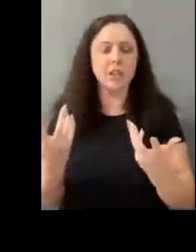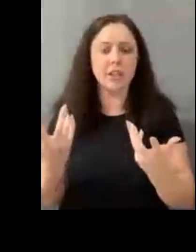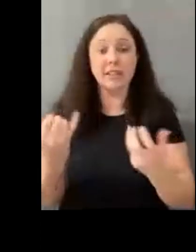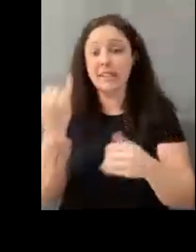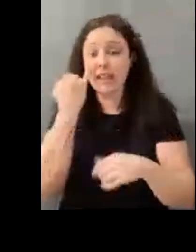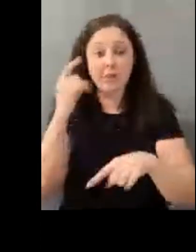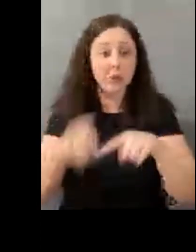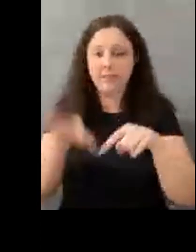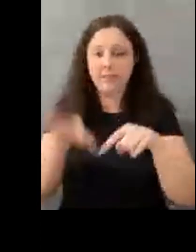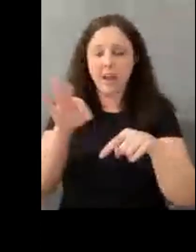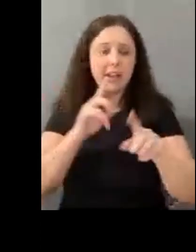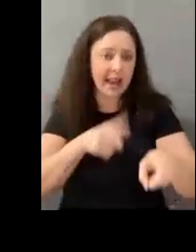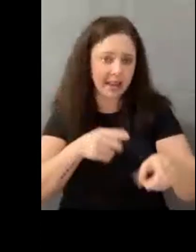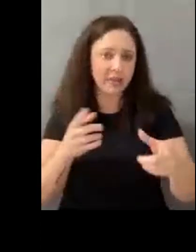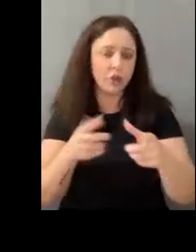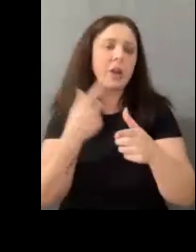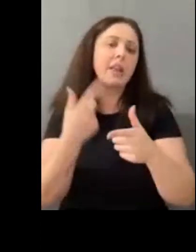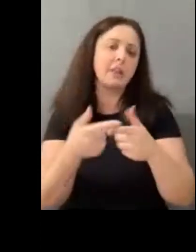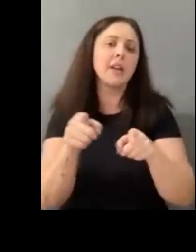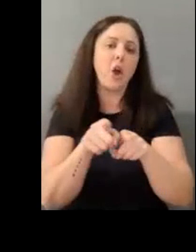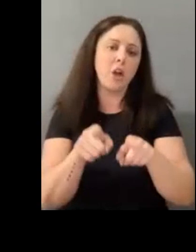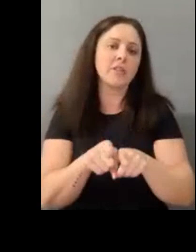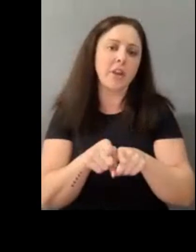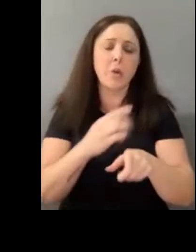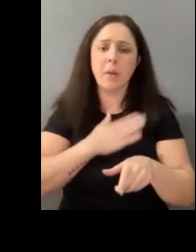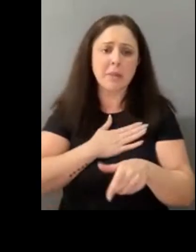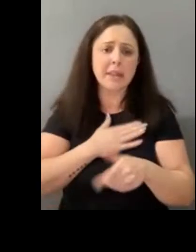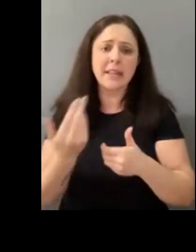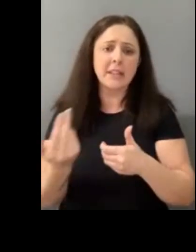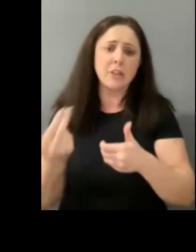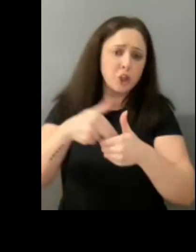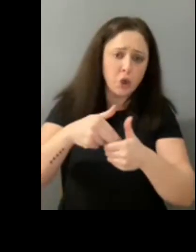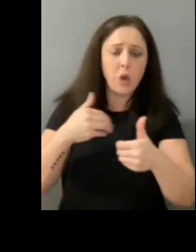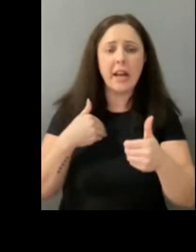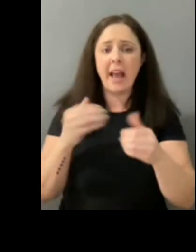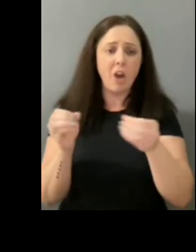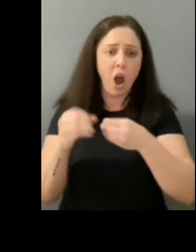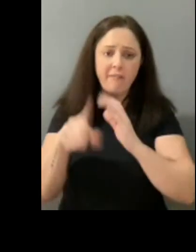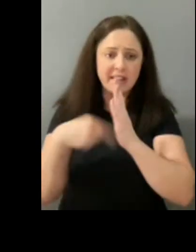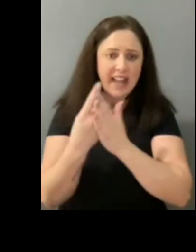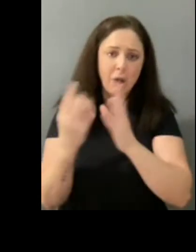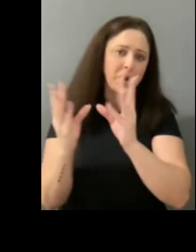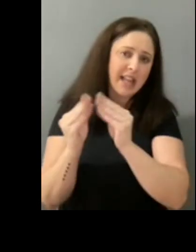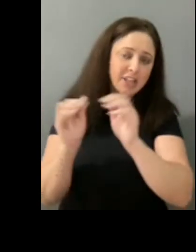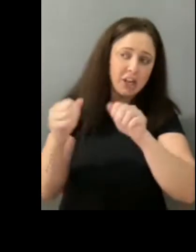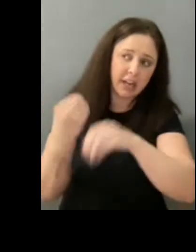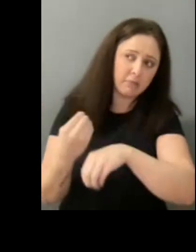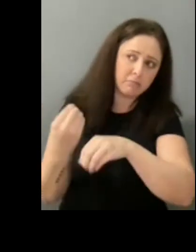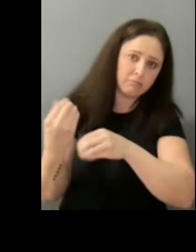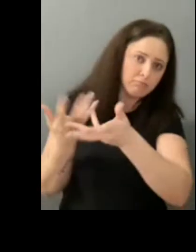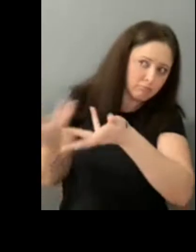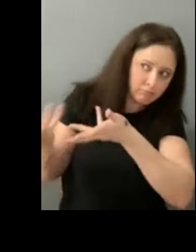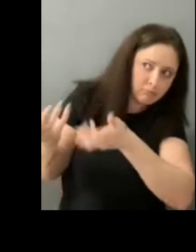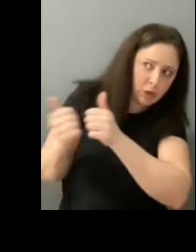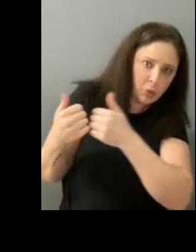can't find an answer to. And then likewise, please join our office hour sessions as needed to talk to us in real time about your